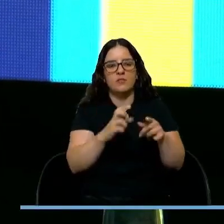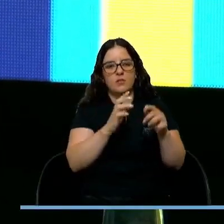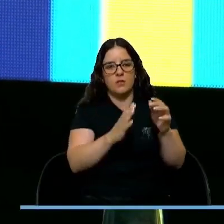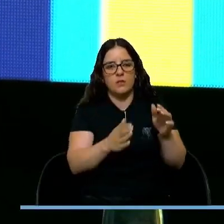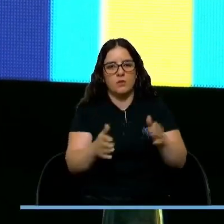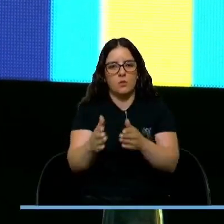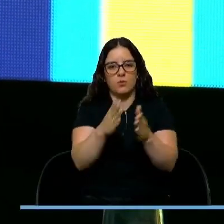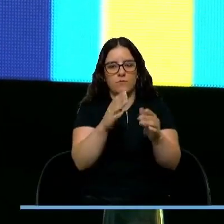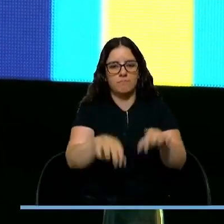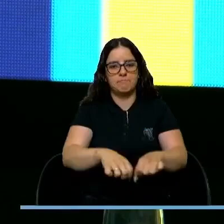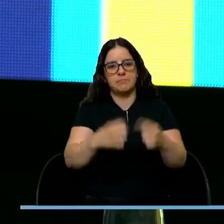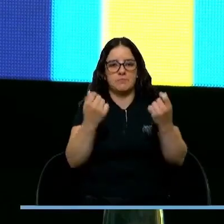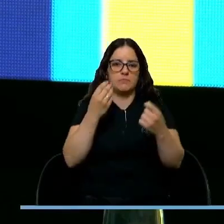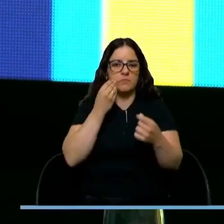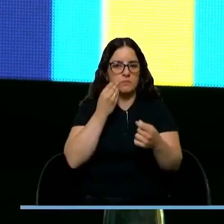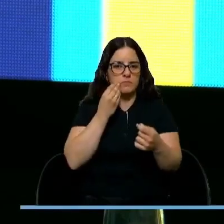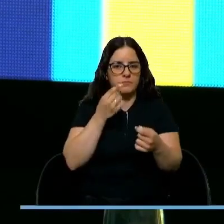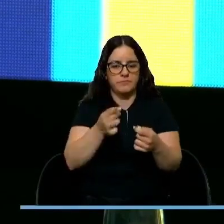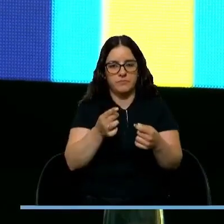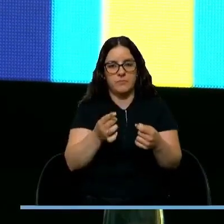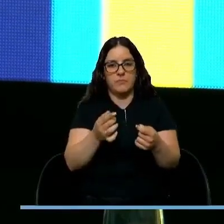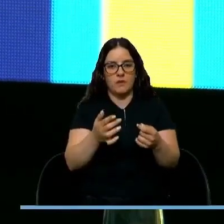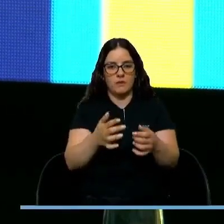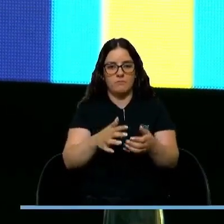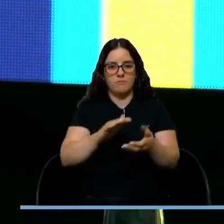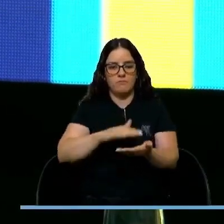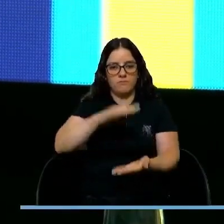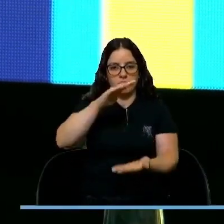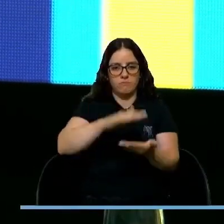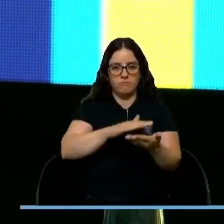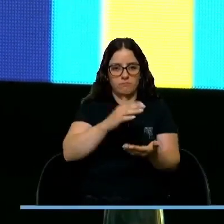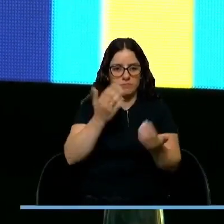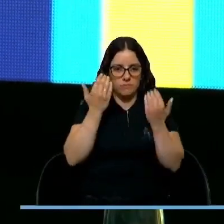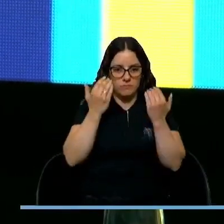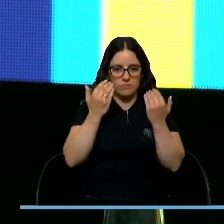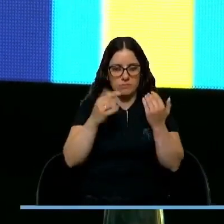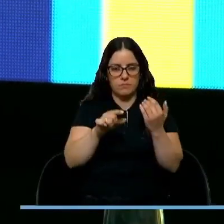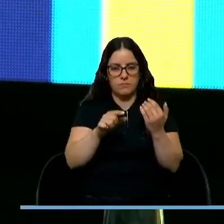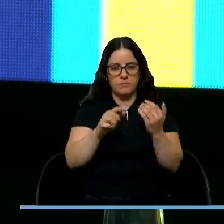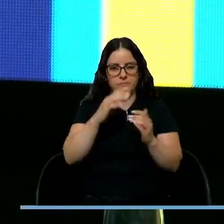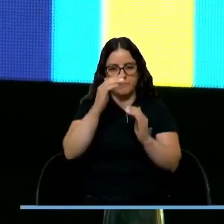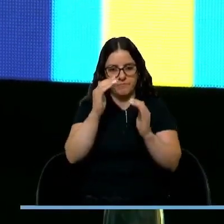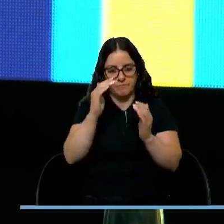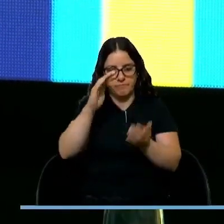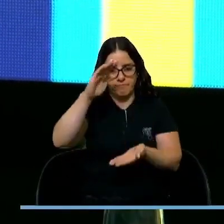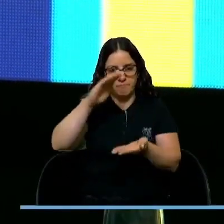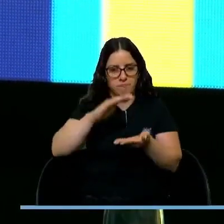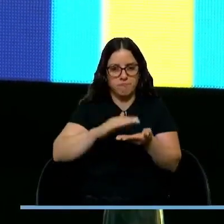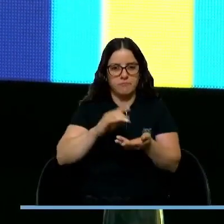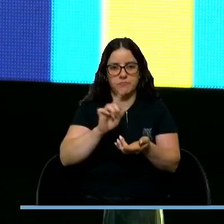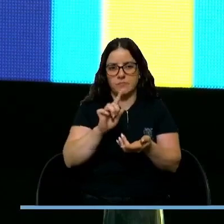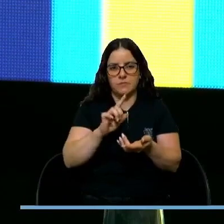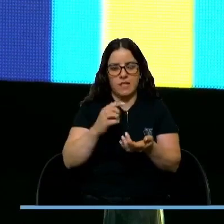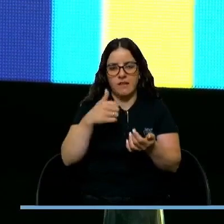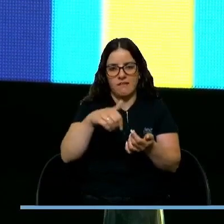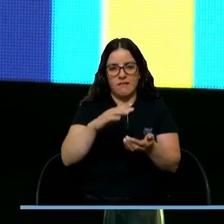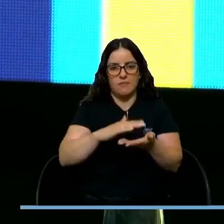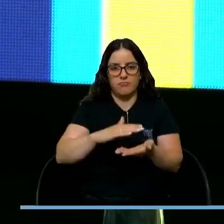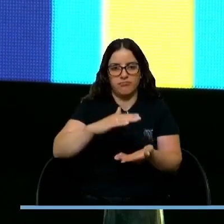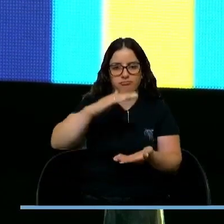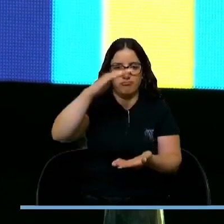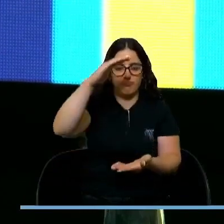how, because the amount of data, you know, in the networks is not going to decrease all the way around. It's going to grow exponentially.